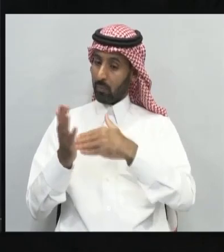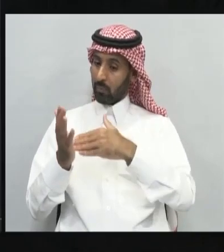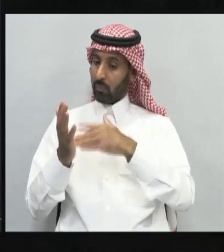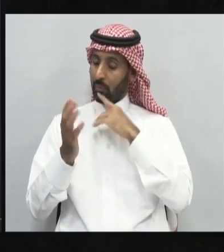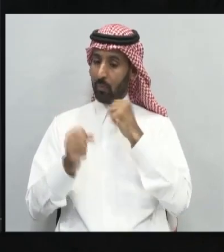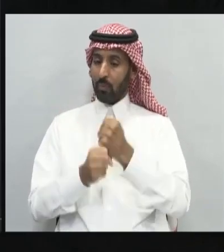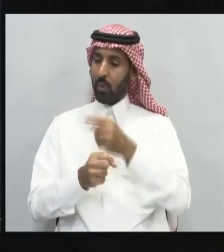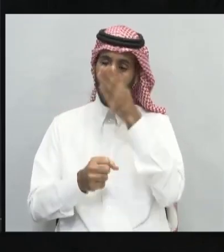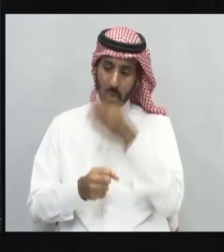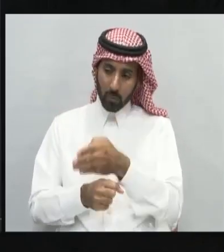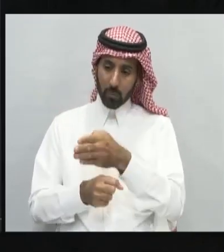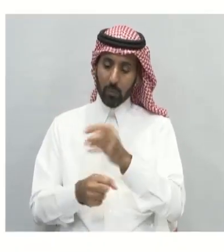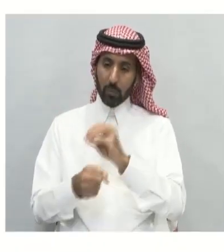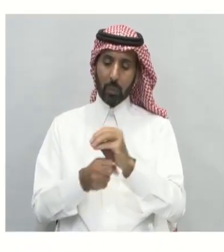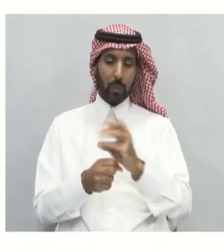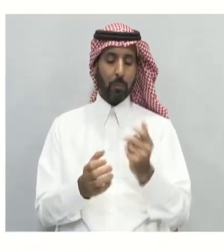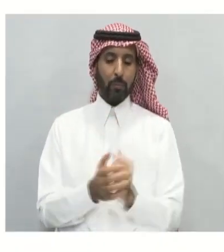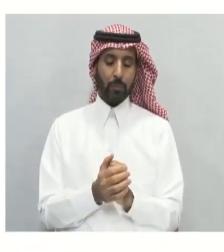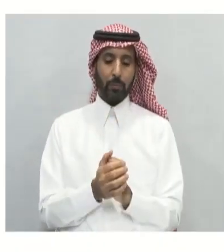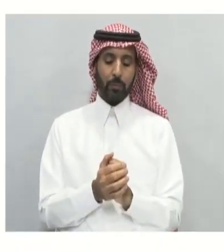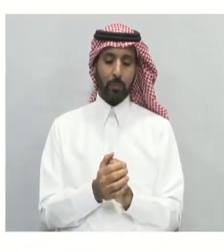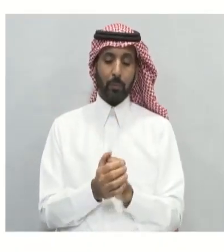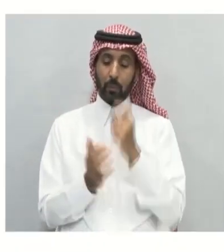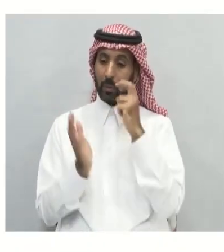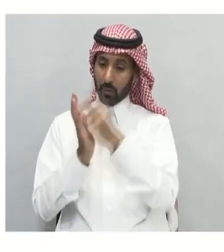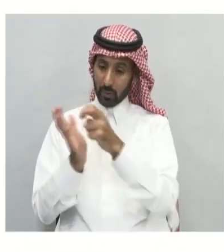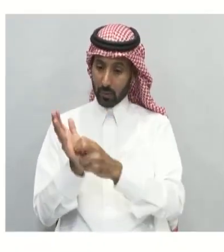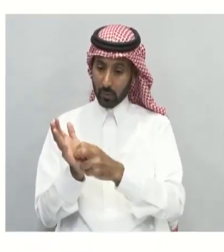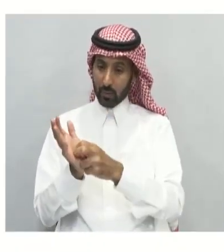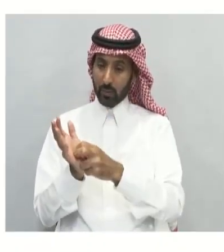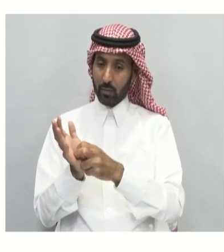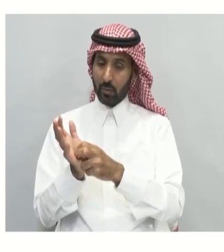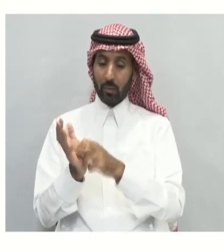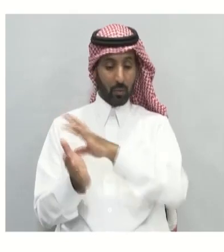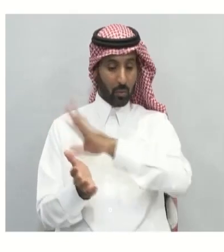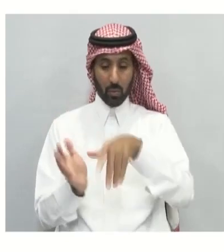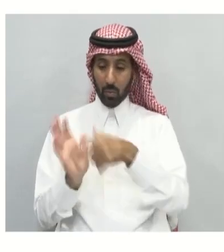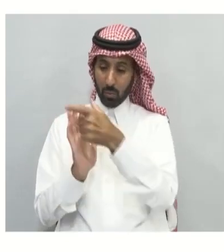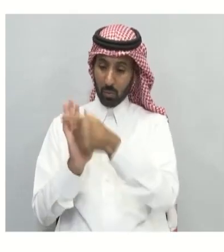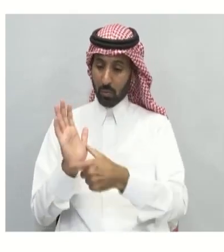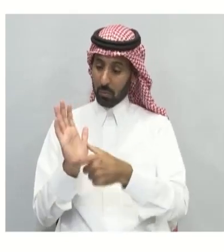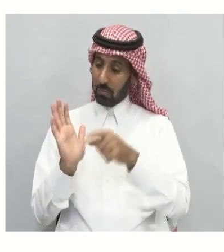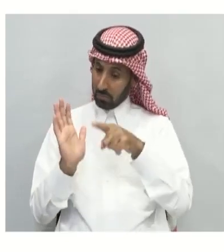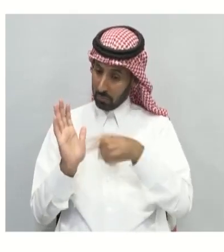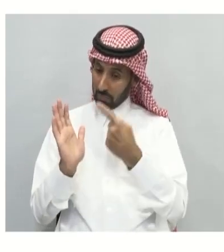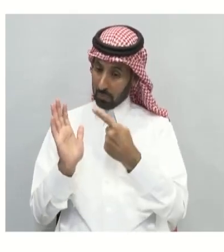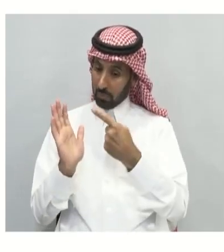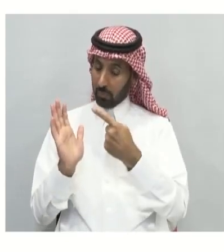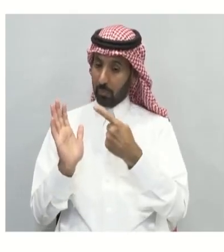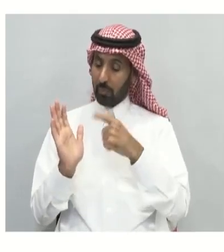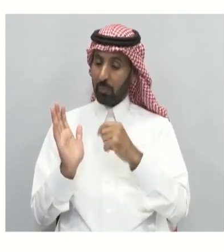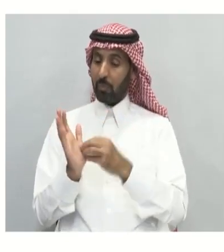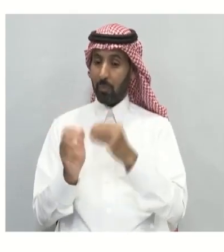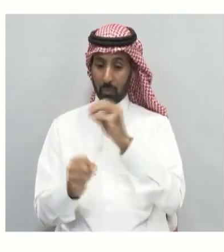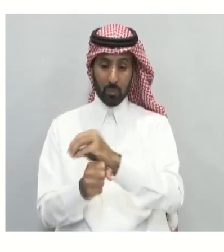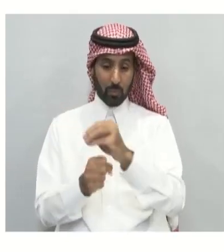giving directions. Also, grammar. Make sure that all the grammar is correct. Reporting,